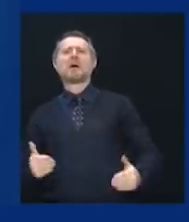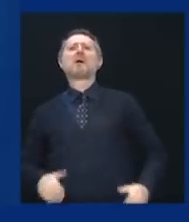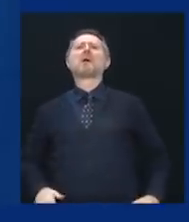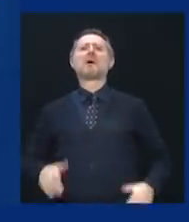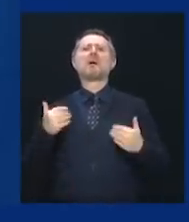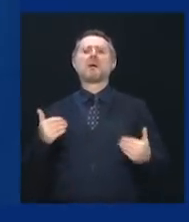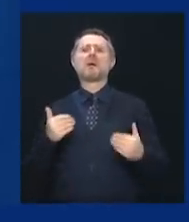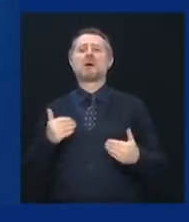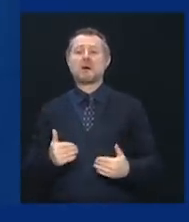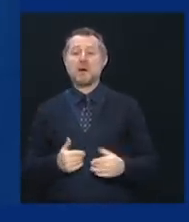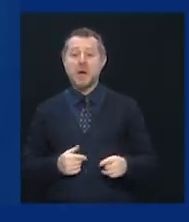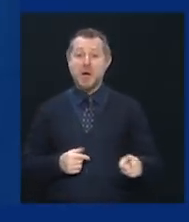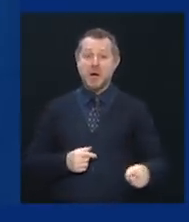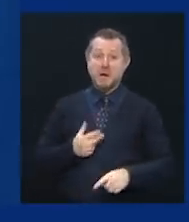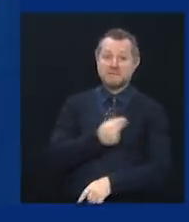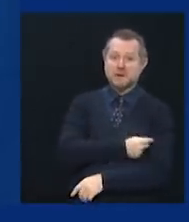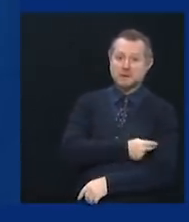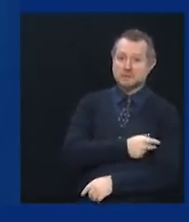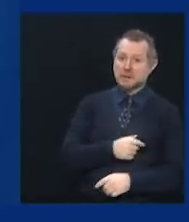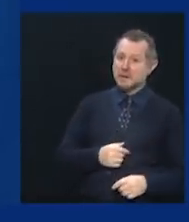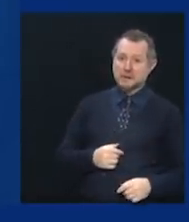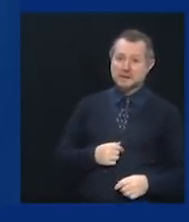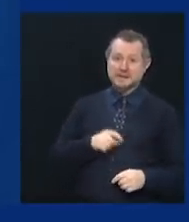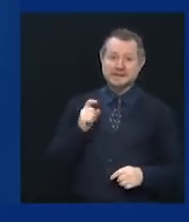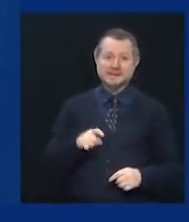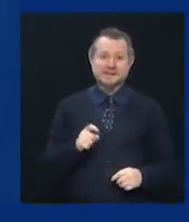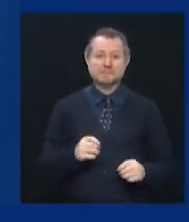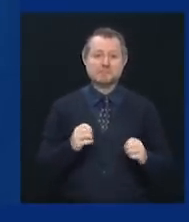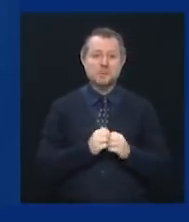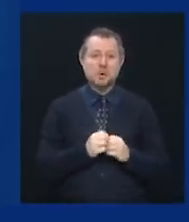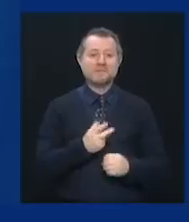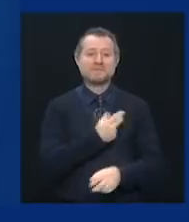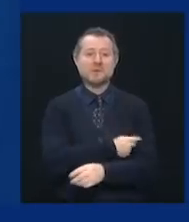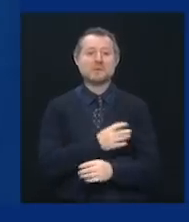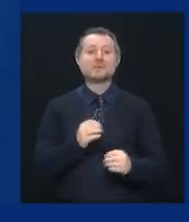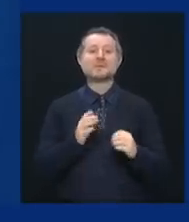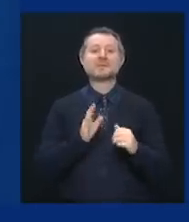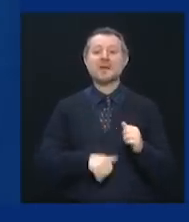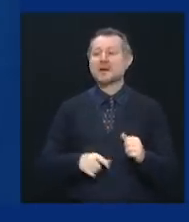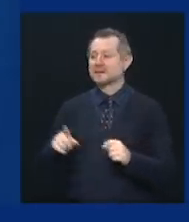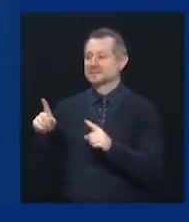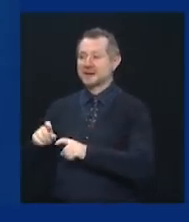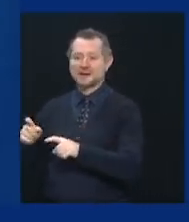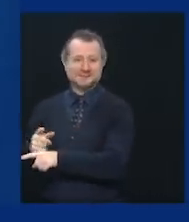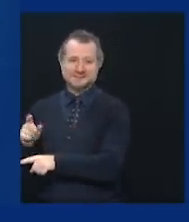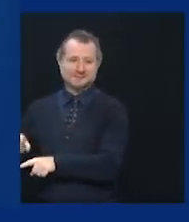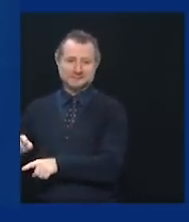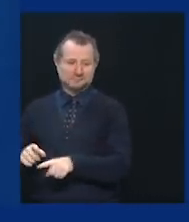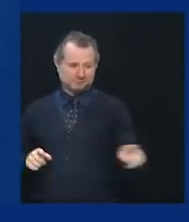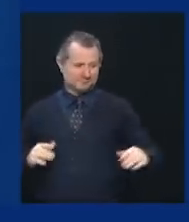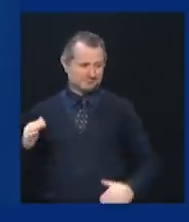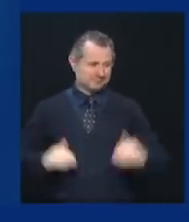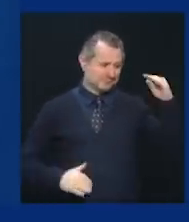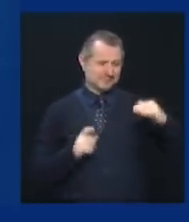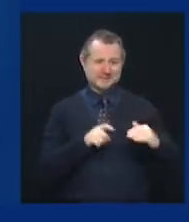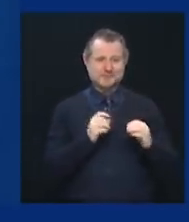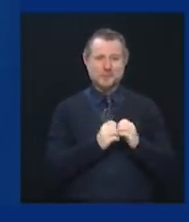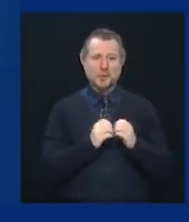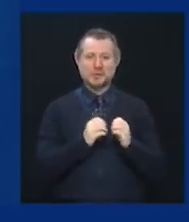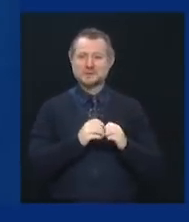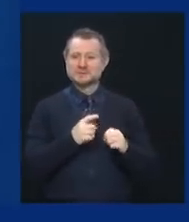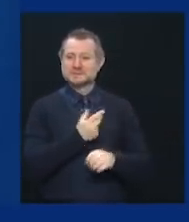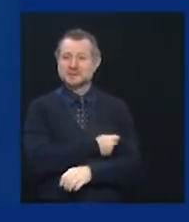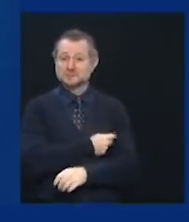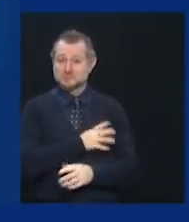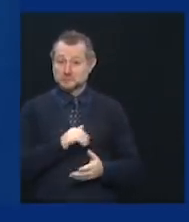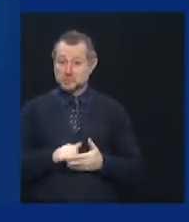to do more vaccines than we have done COVID testing all across this country. Only this state, which has done